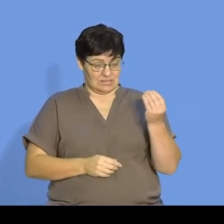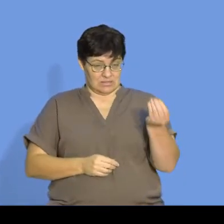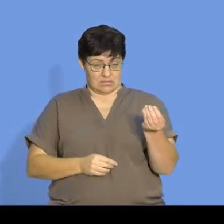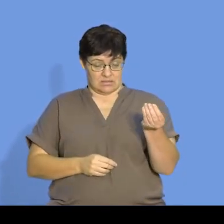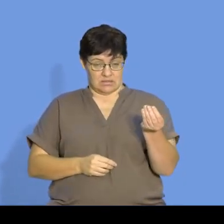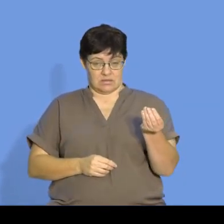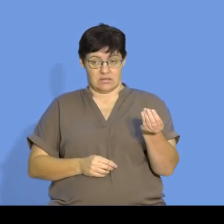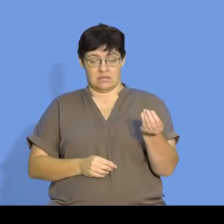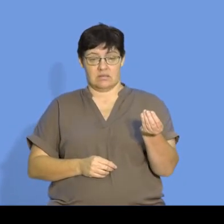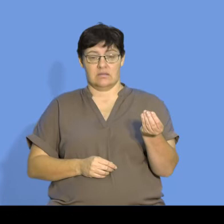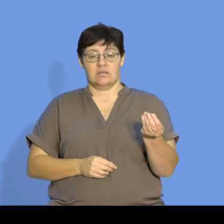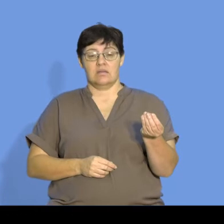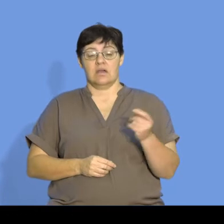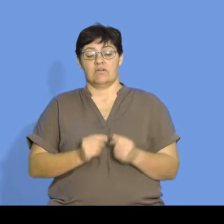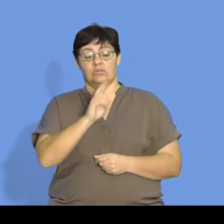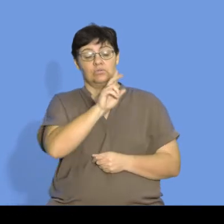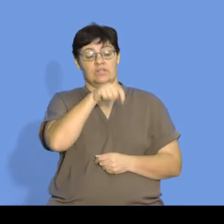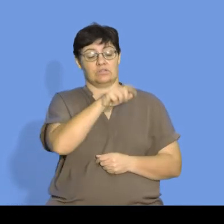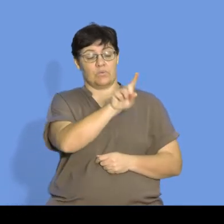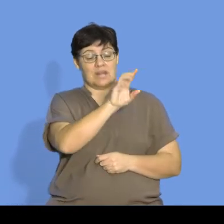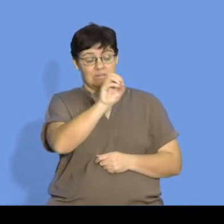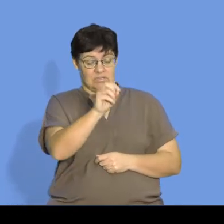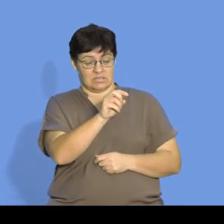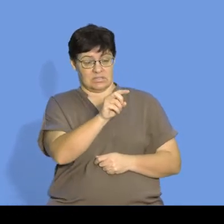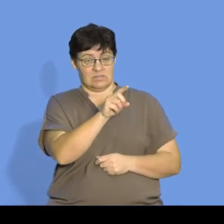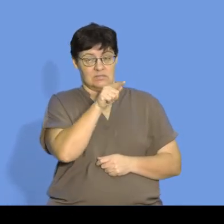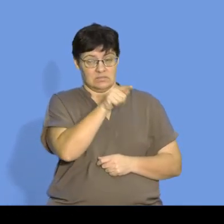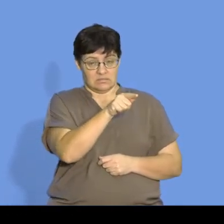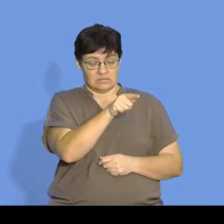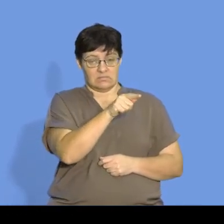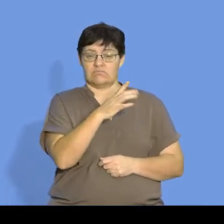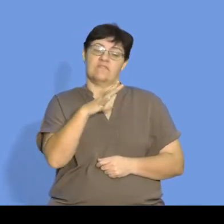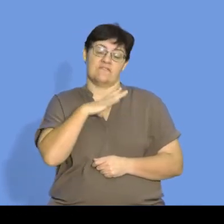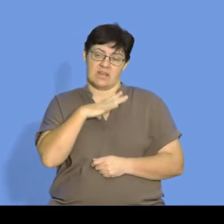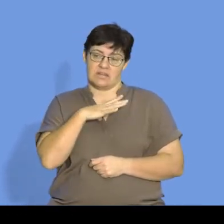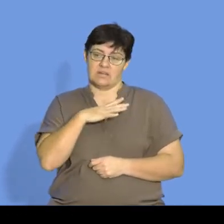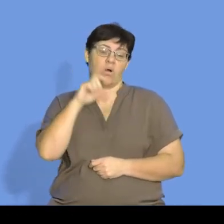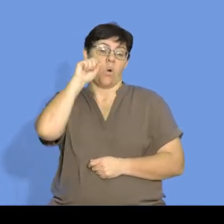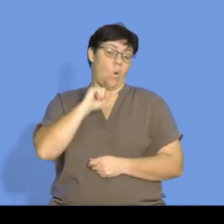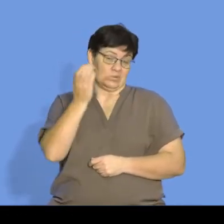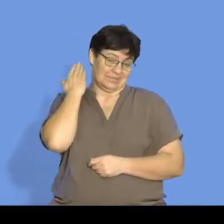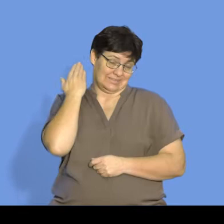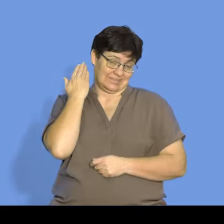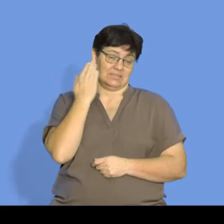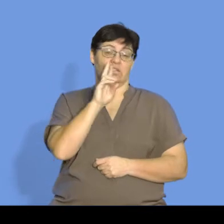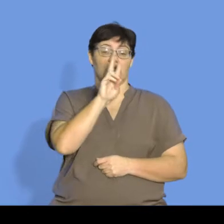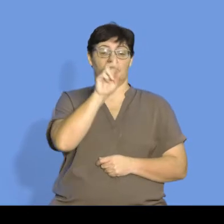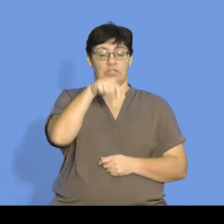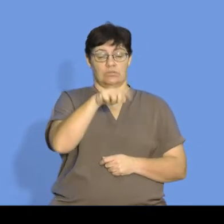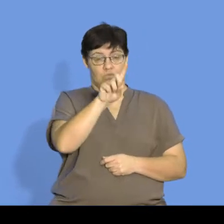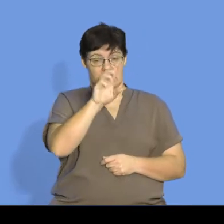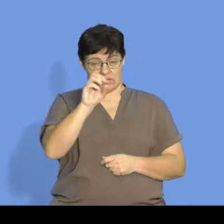2,100, okay? And if we take the 2,100 now, and we say, fine, the old salary